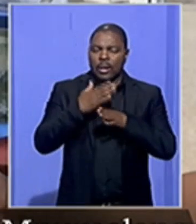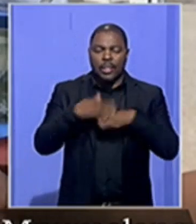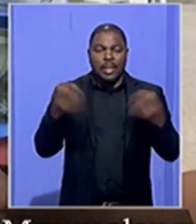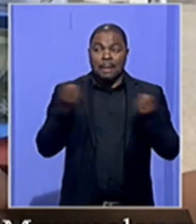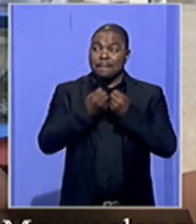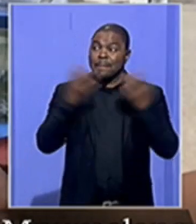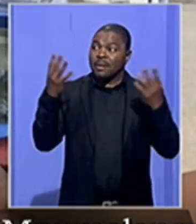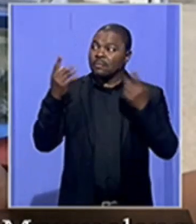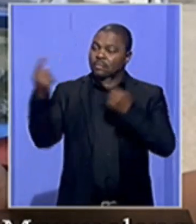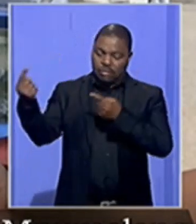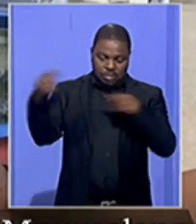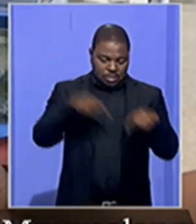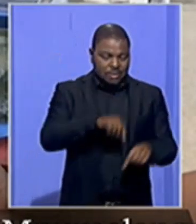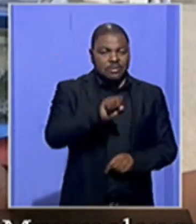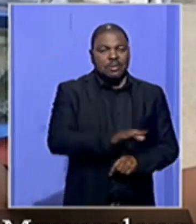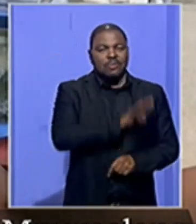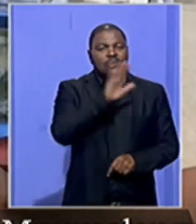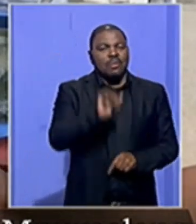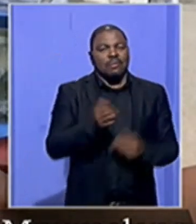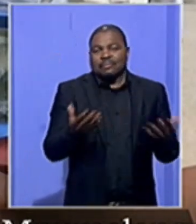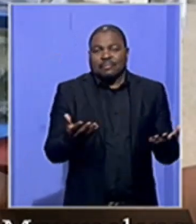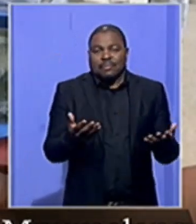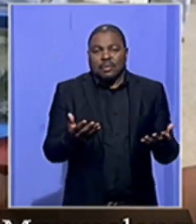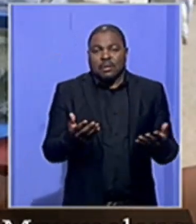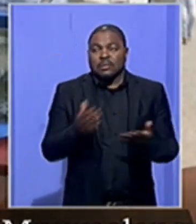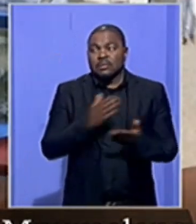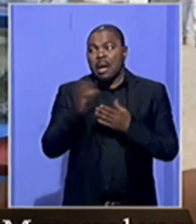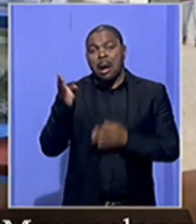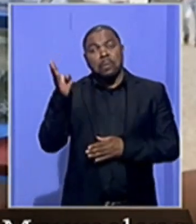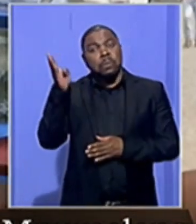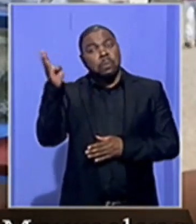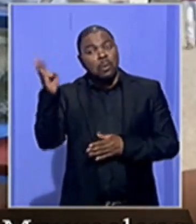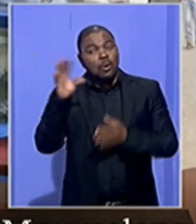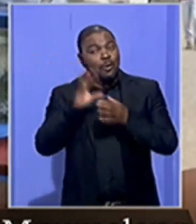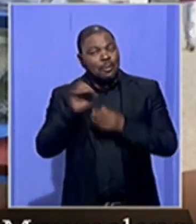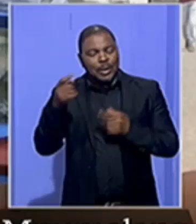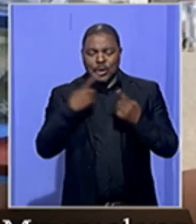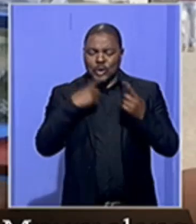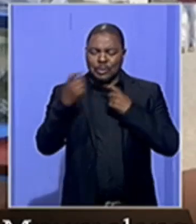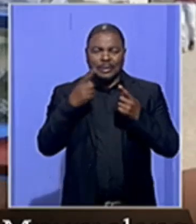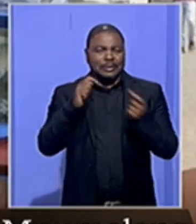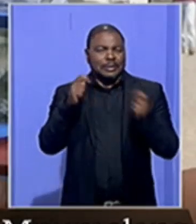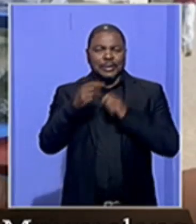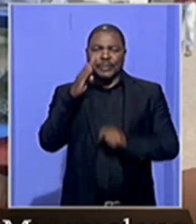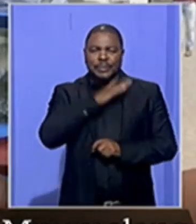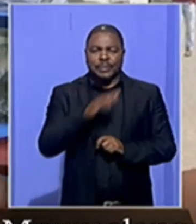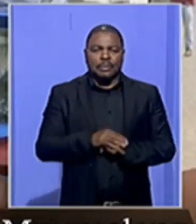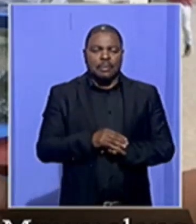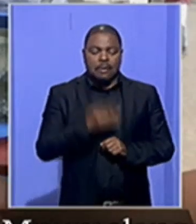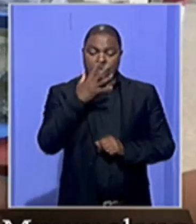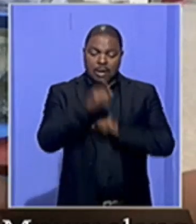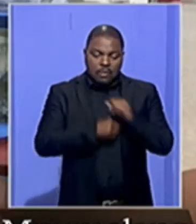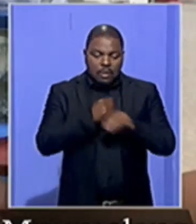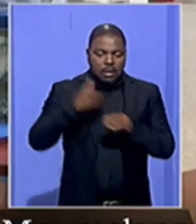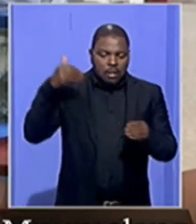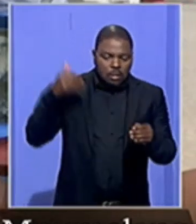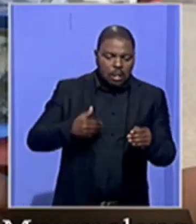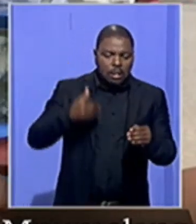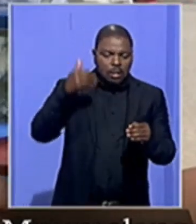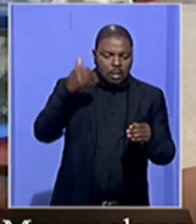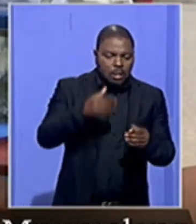are here in South Africa, and those who are in Maputo still complain that there is no change. Every 5 years we vote and there is a change